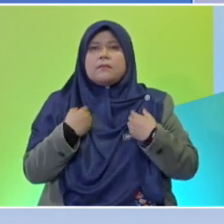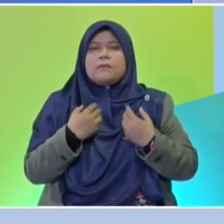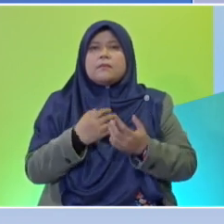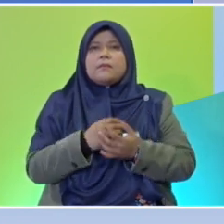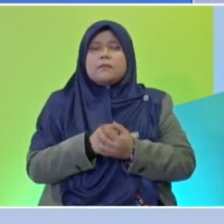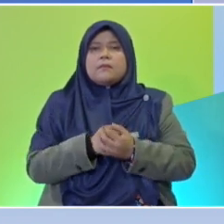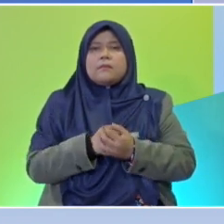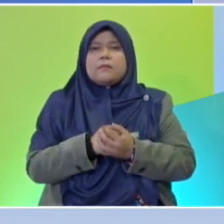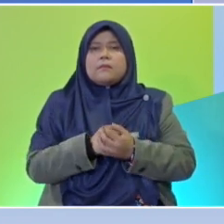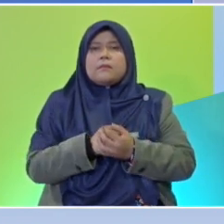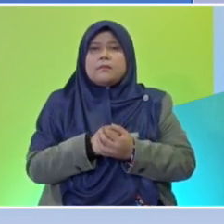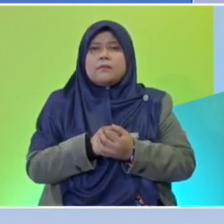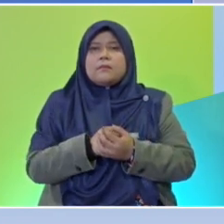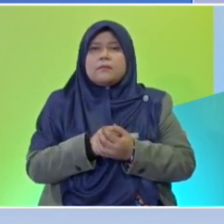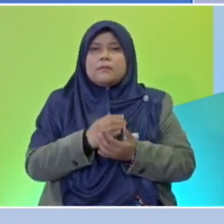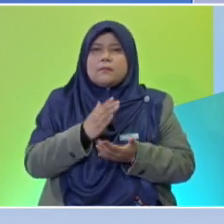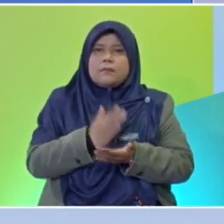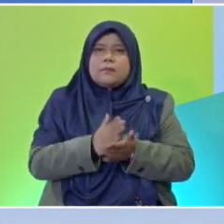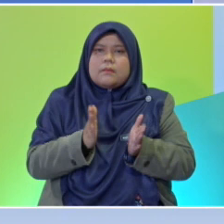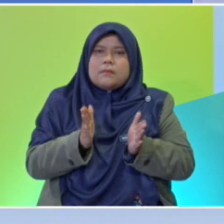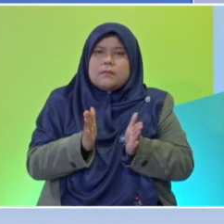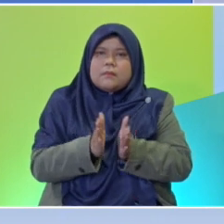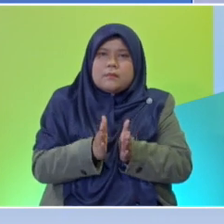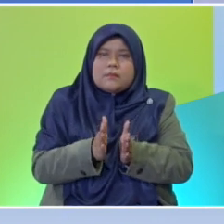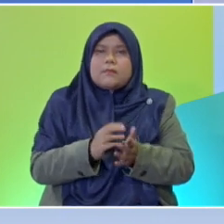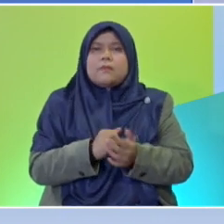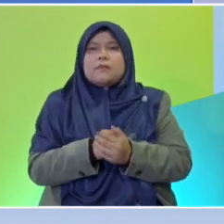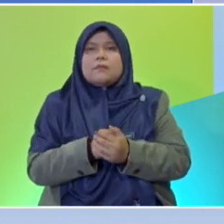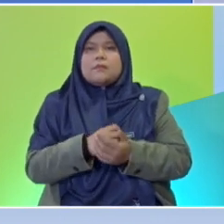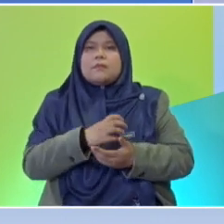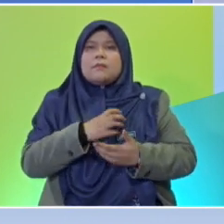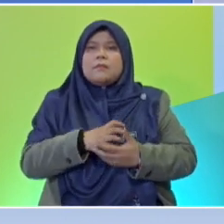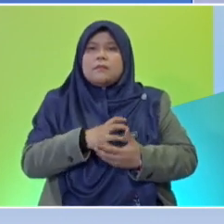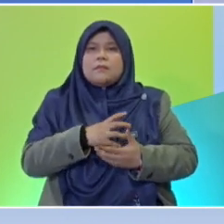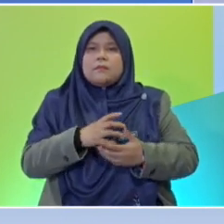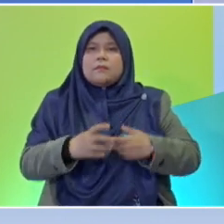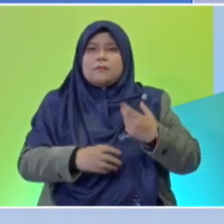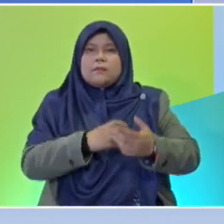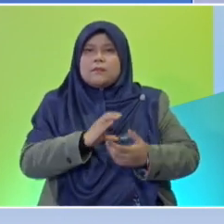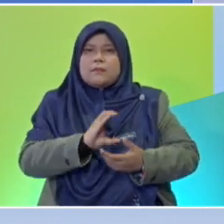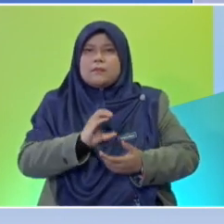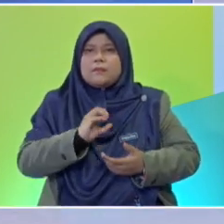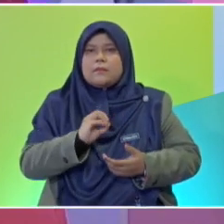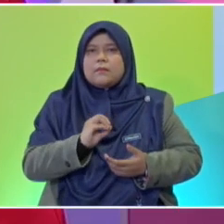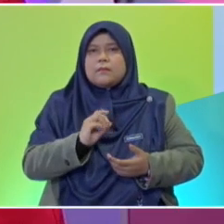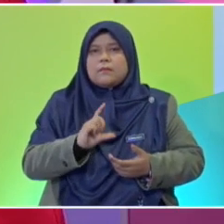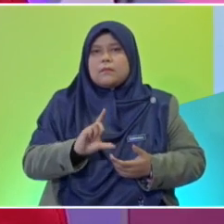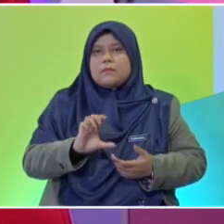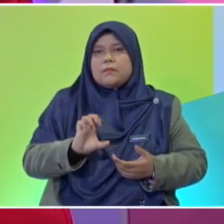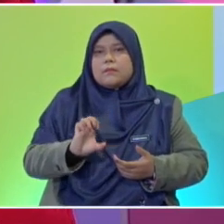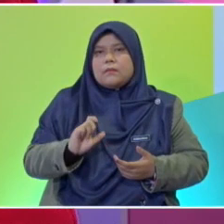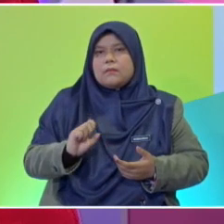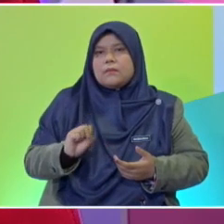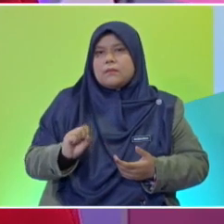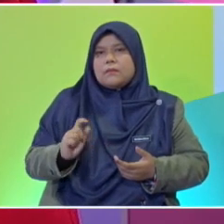is actually some cholesterol plaque. Okay. So you can see it has become narrow. And can you imagine all the blood?